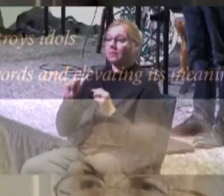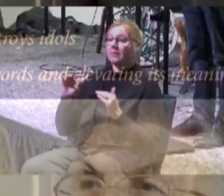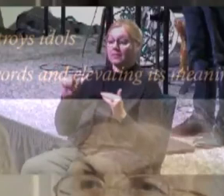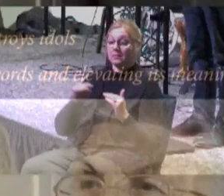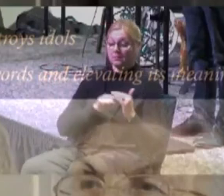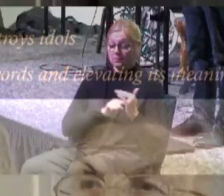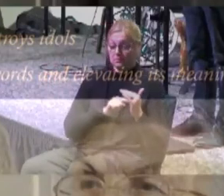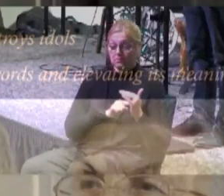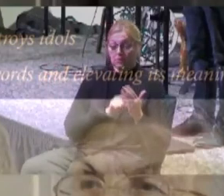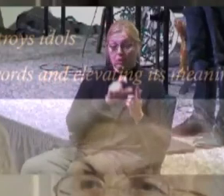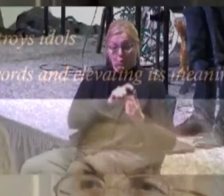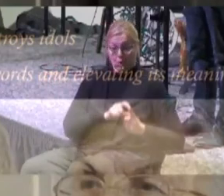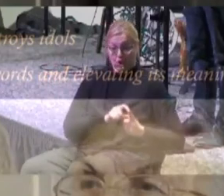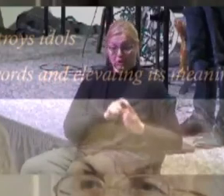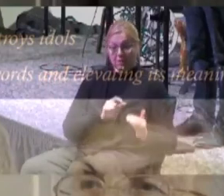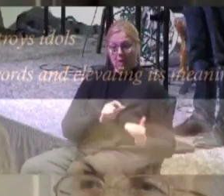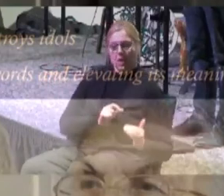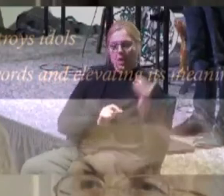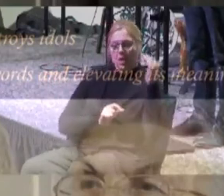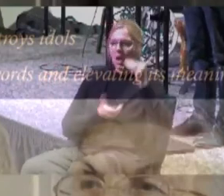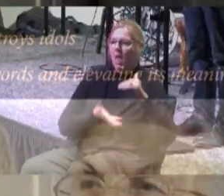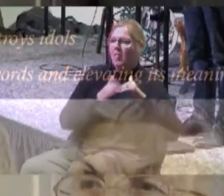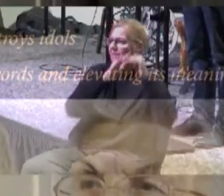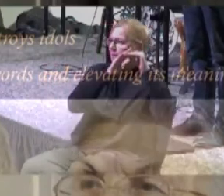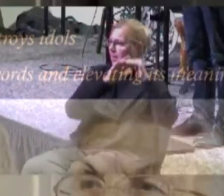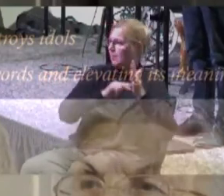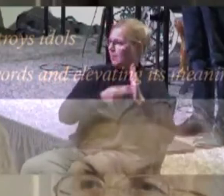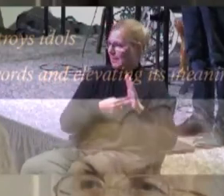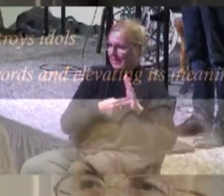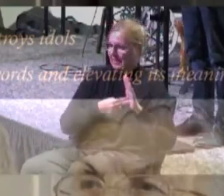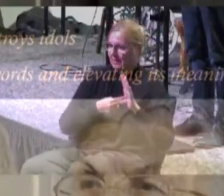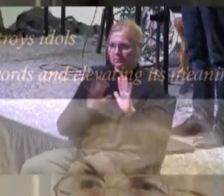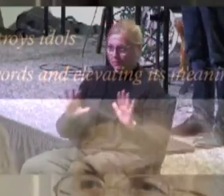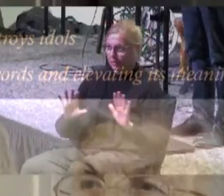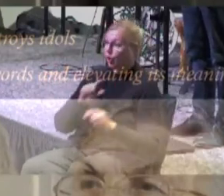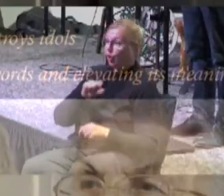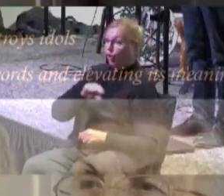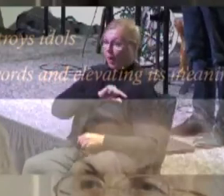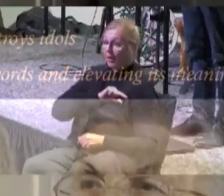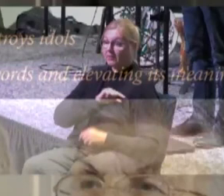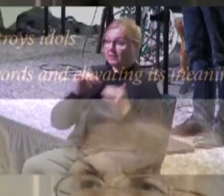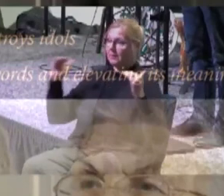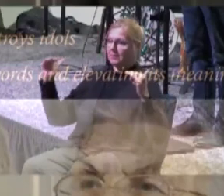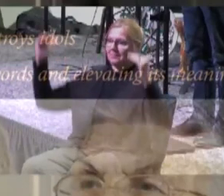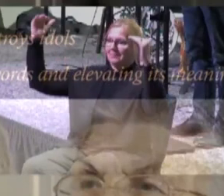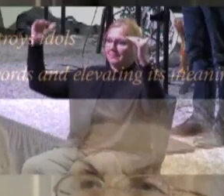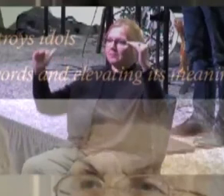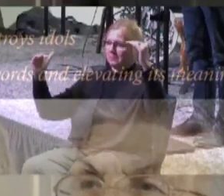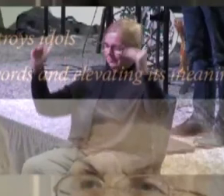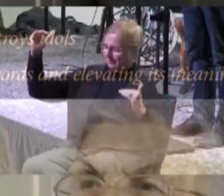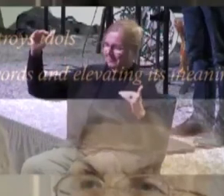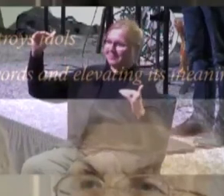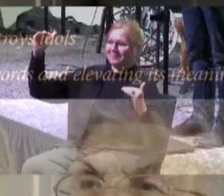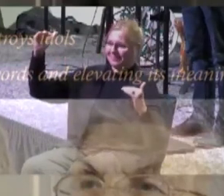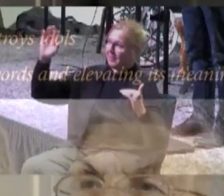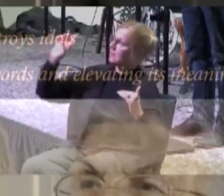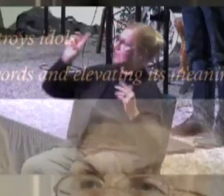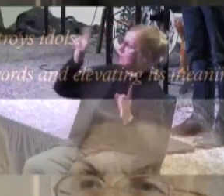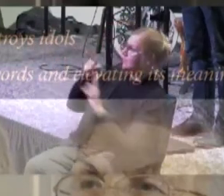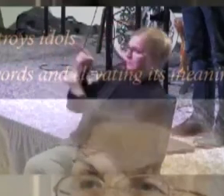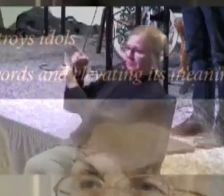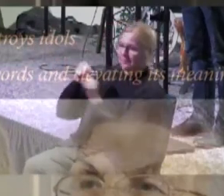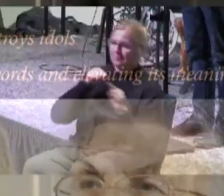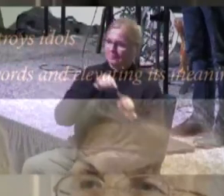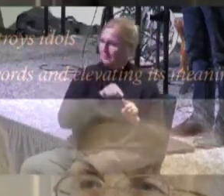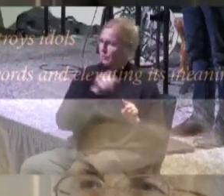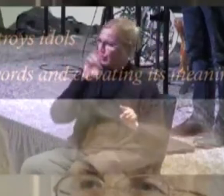meaning. Quality Bible translations are ones that fulfill their iconoclastic potential in their own generation